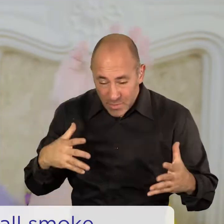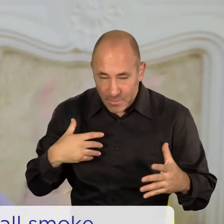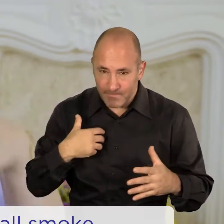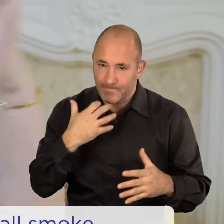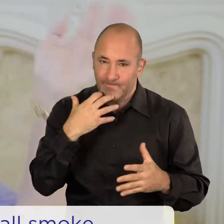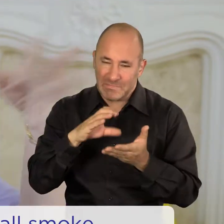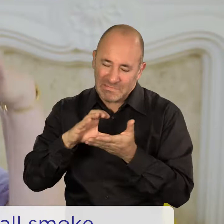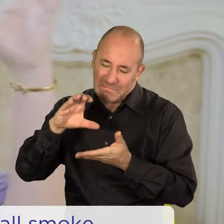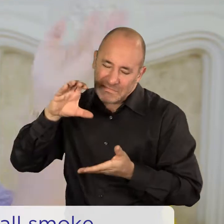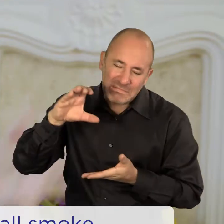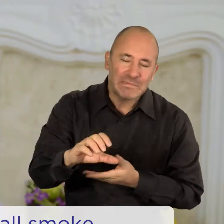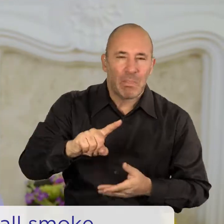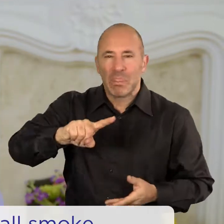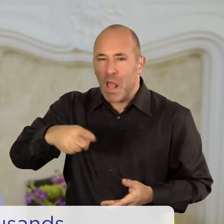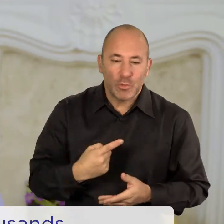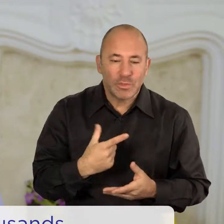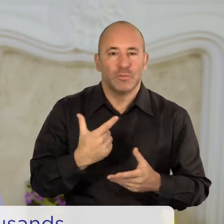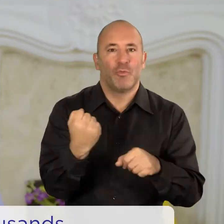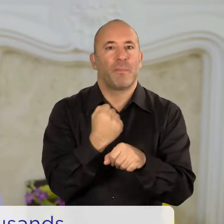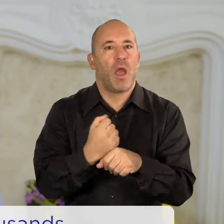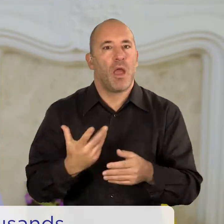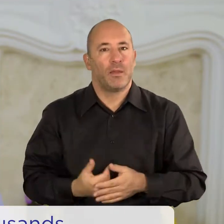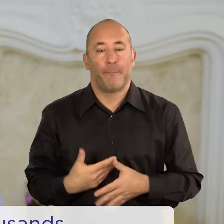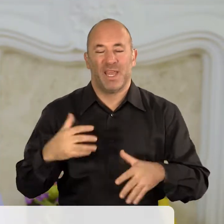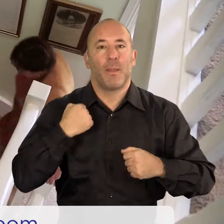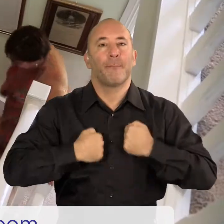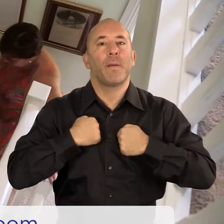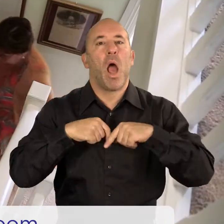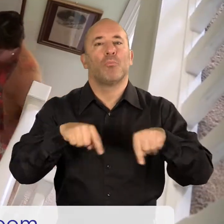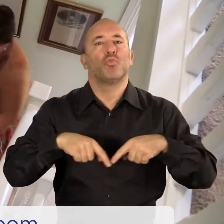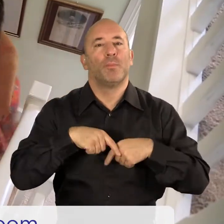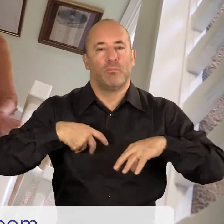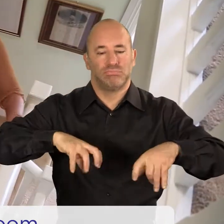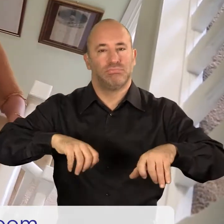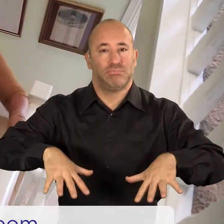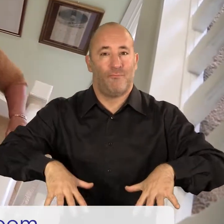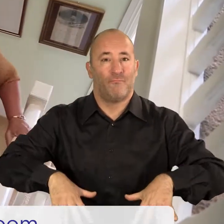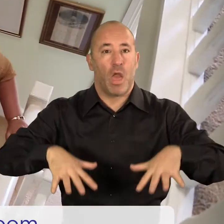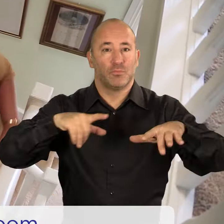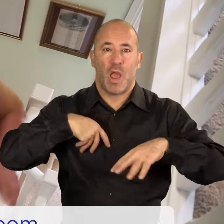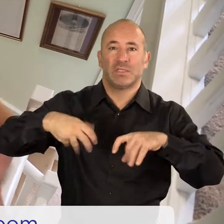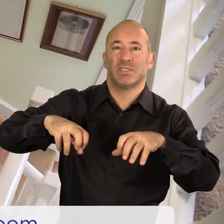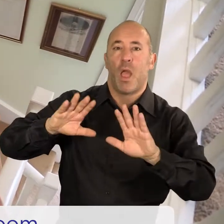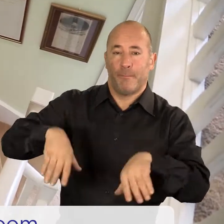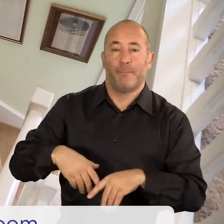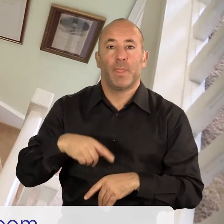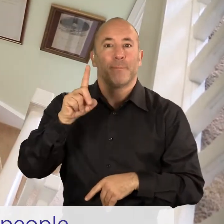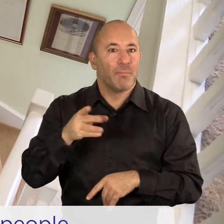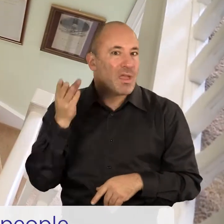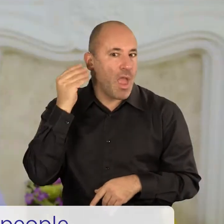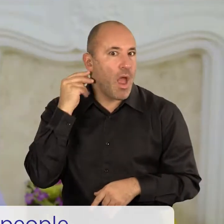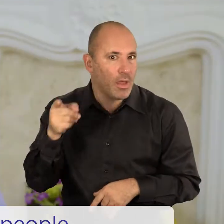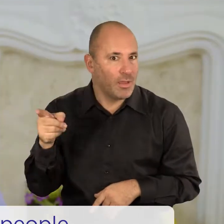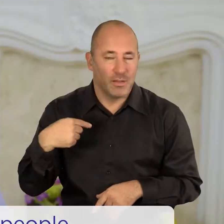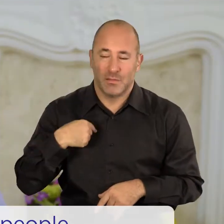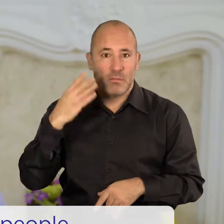there was all smoke and steam coming out of it, and that cost me thousands of pounds to put right. I flooded the bathroom. I'd left the tap running. That's something